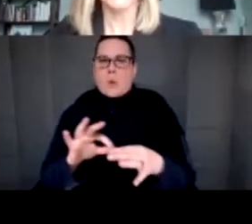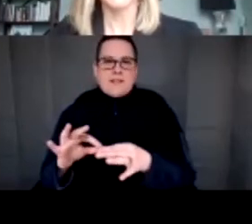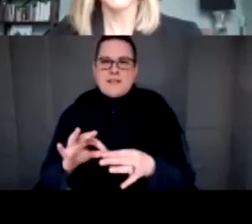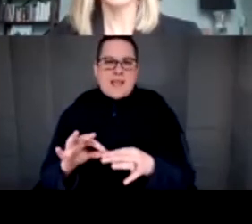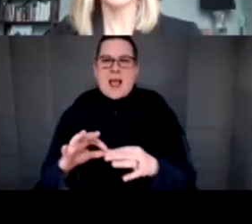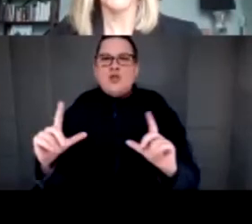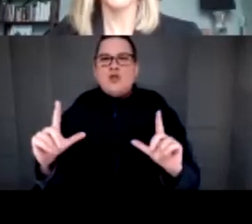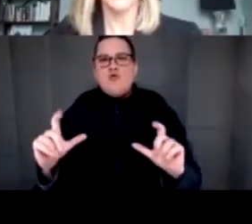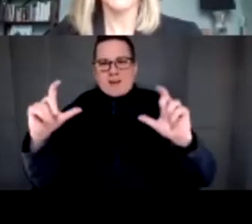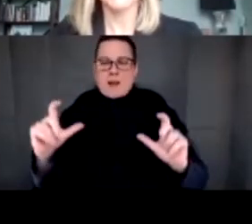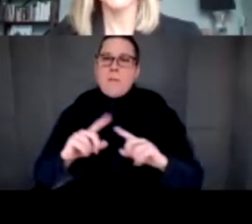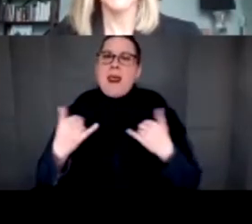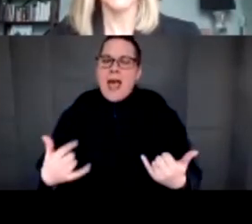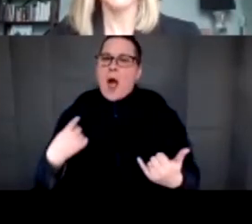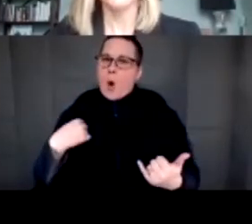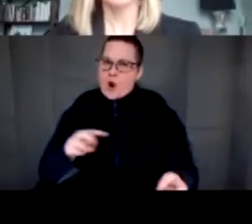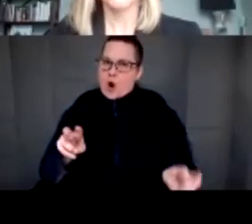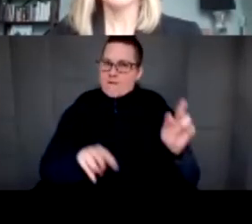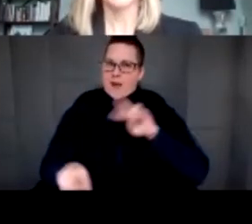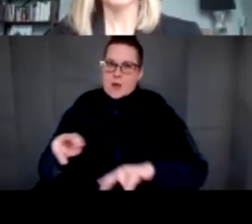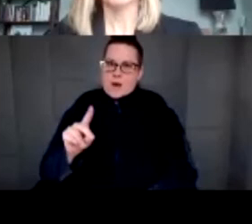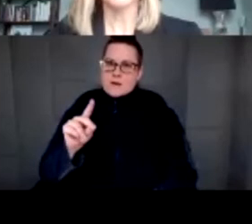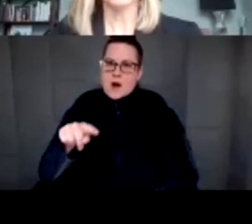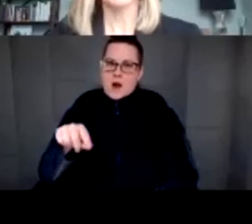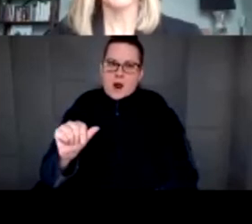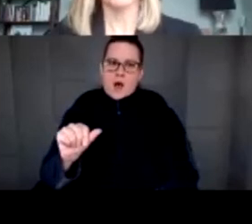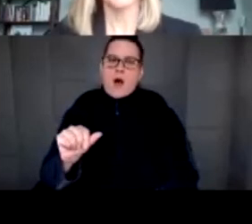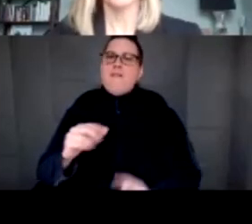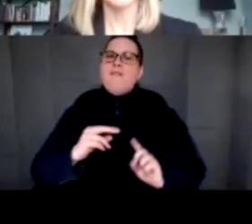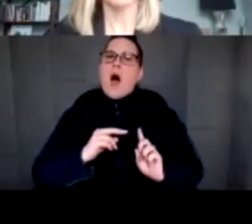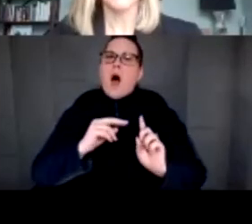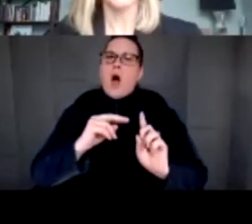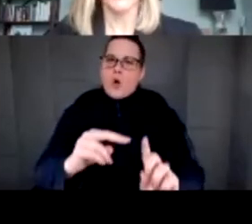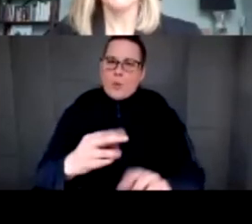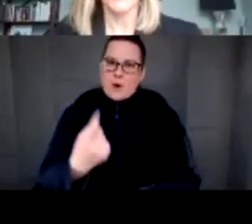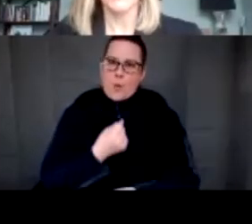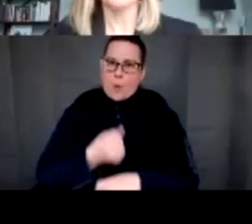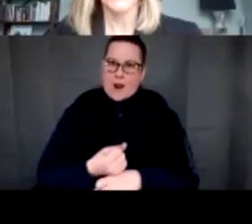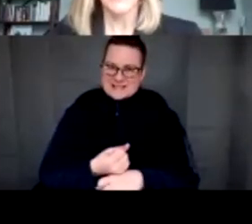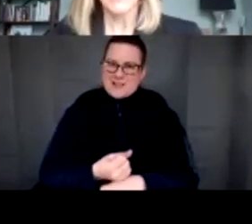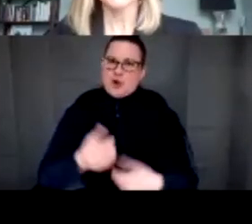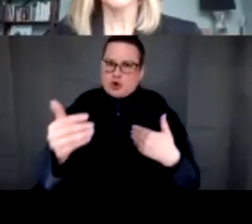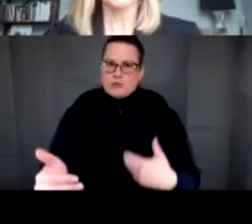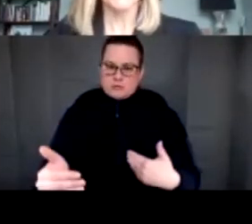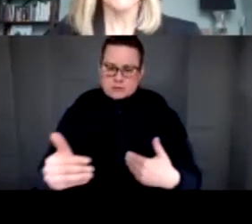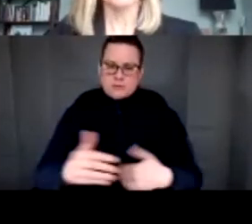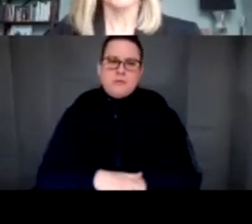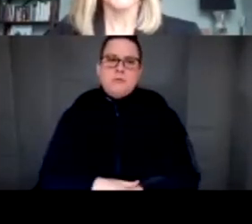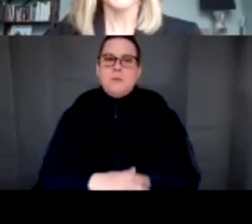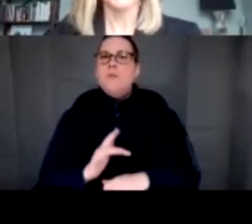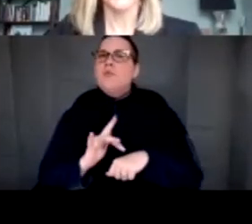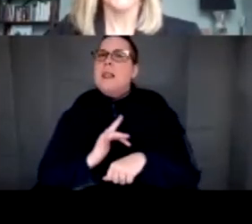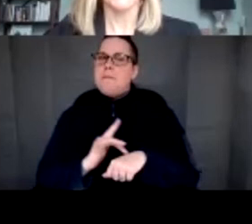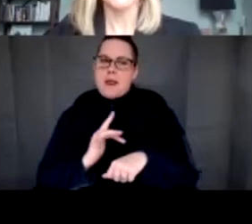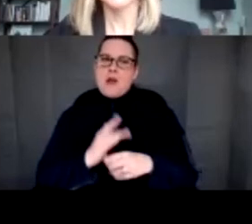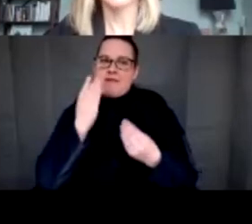the process of evaluating the data from the follow-up, the one-year follow-up, and preliminary